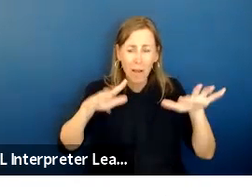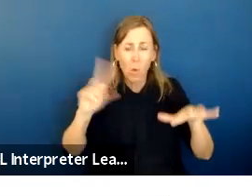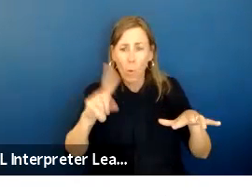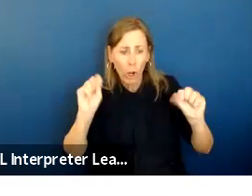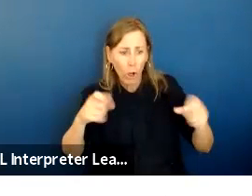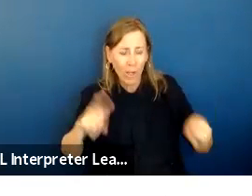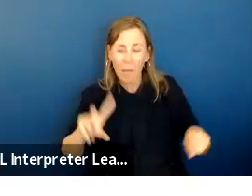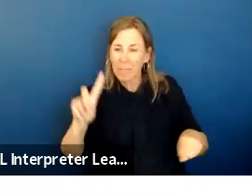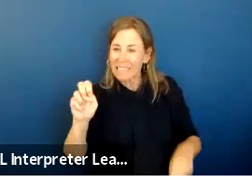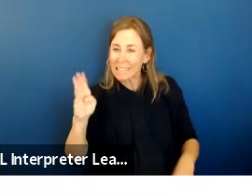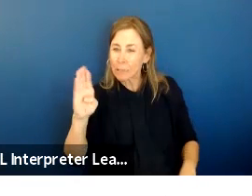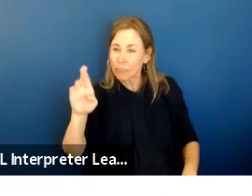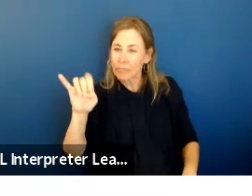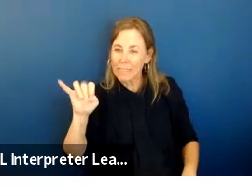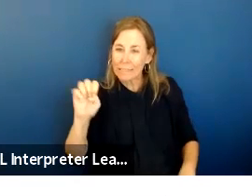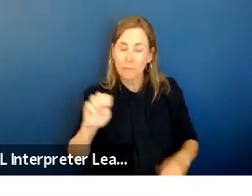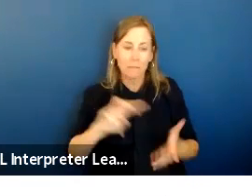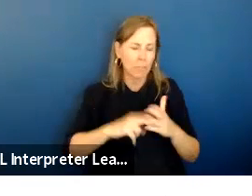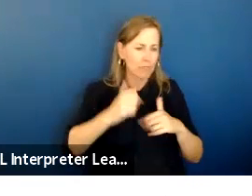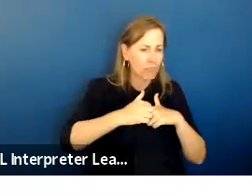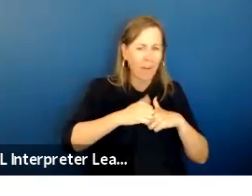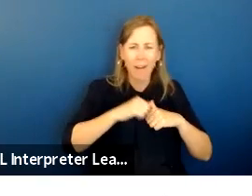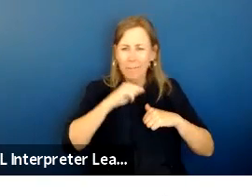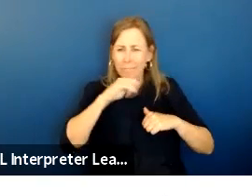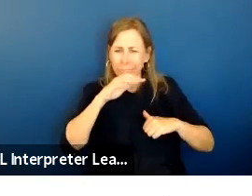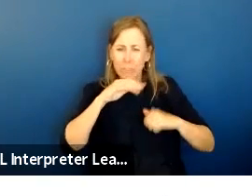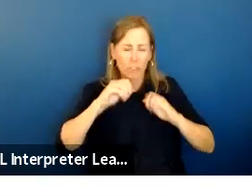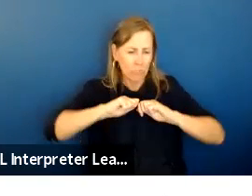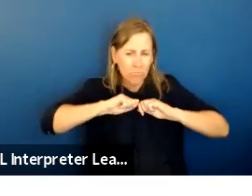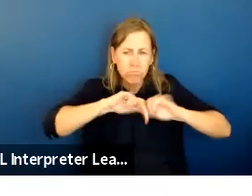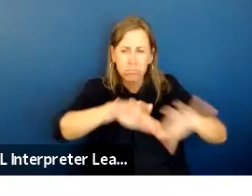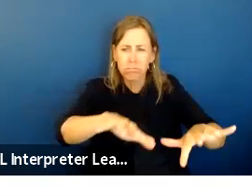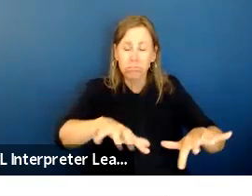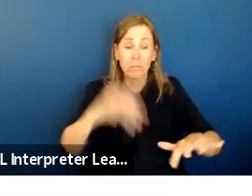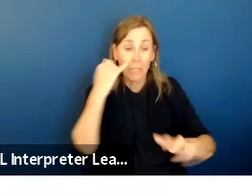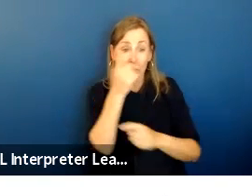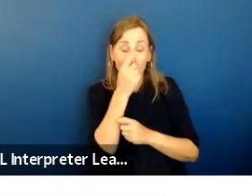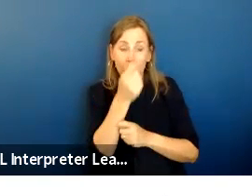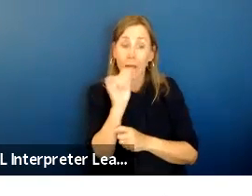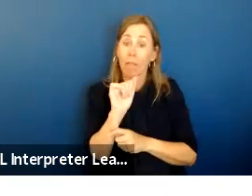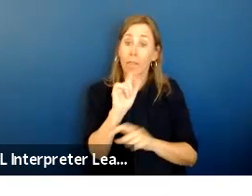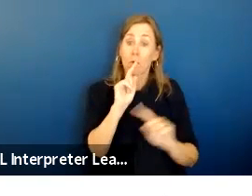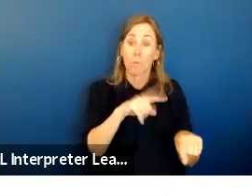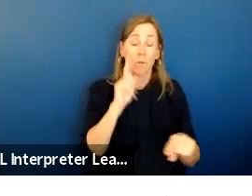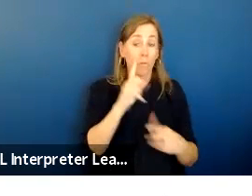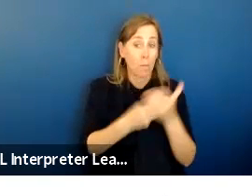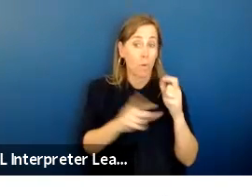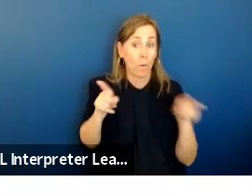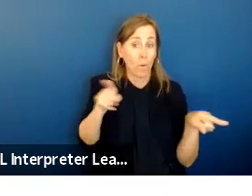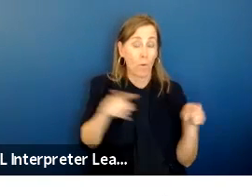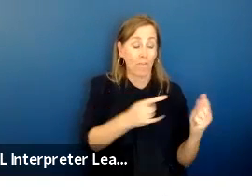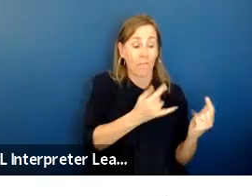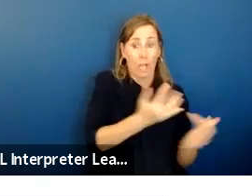on specific design rainfall events. If you're interested, the reports for both the East Troublesome and Cameron